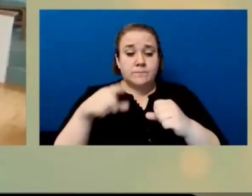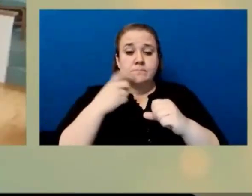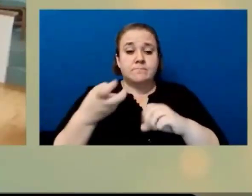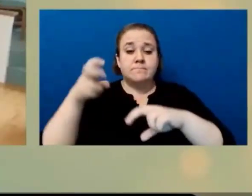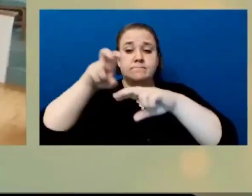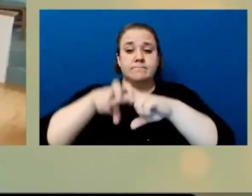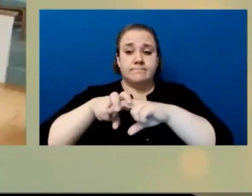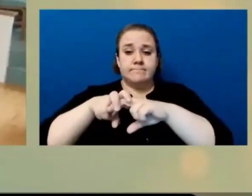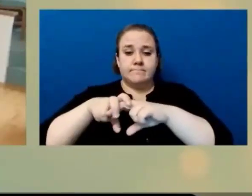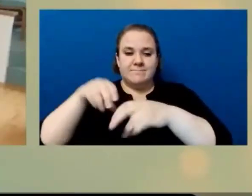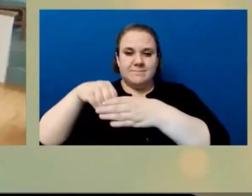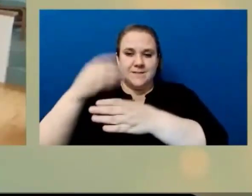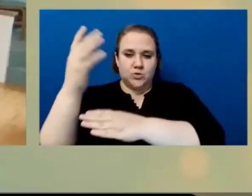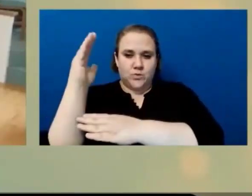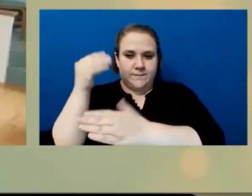in a nearby tree.